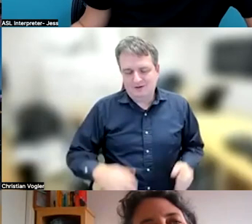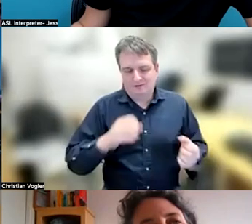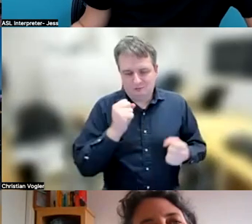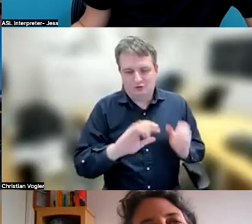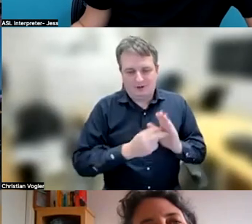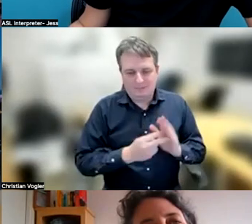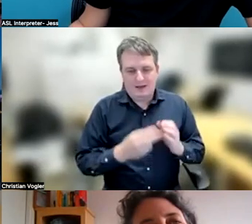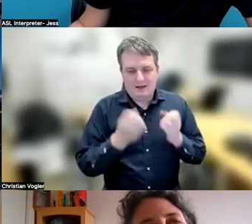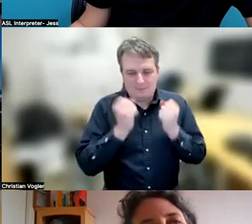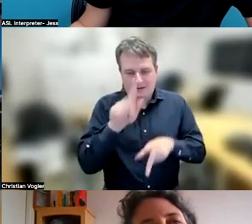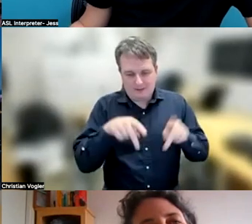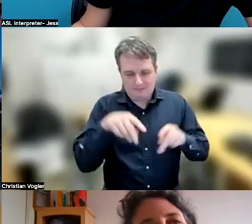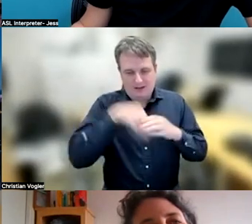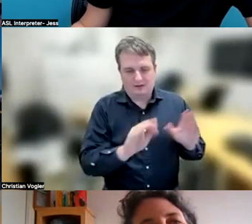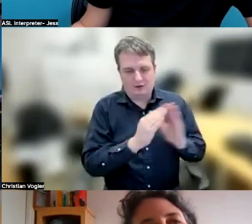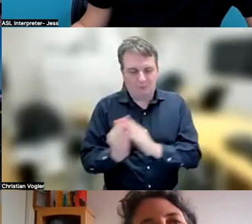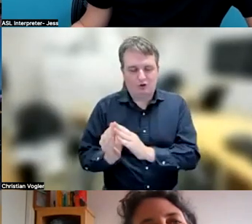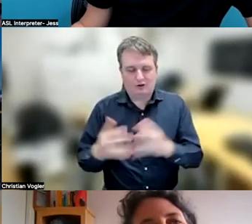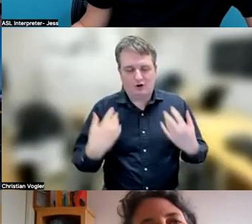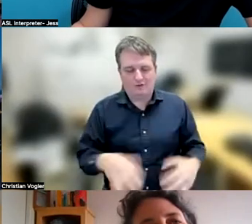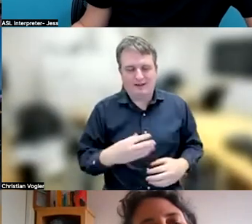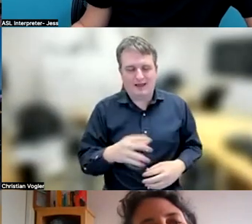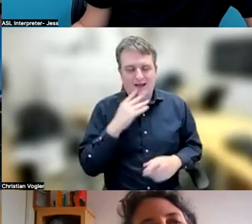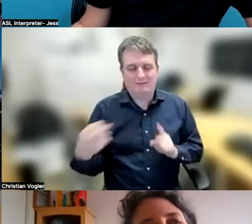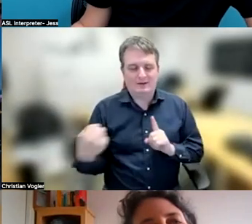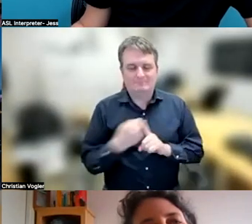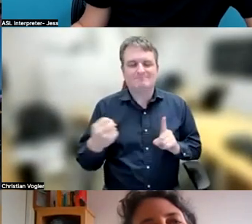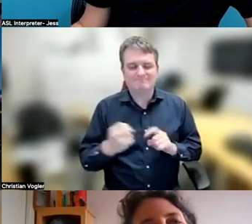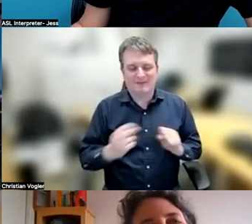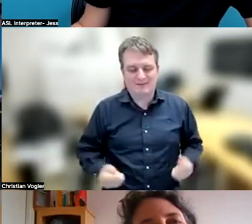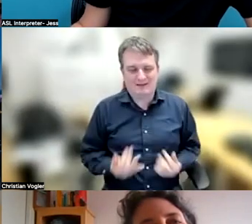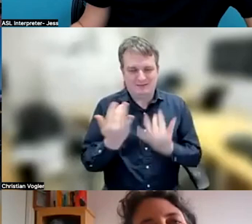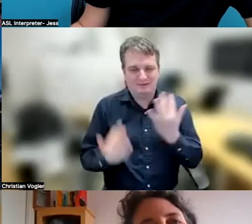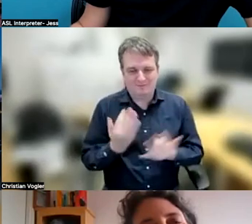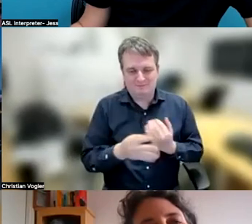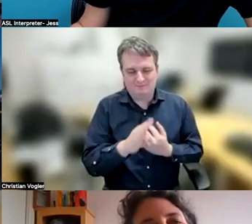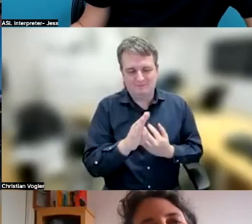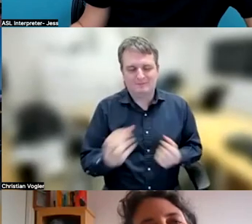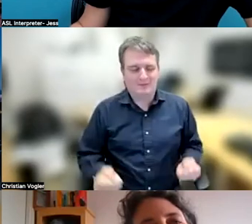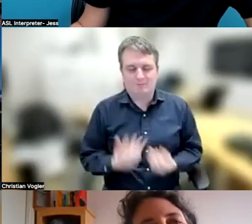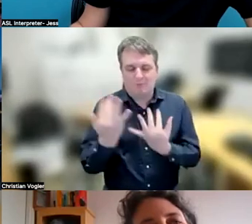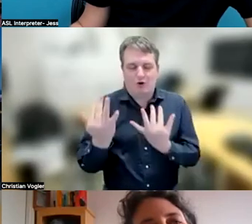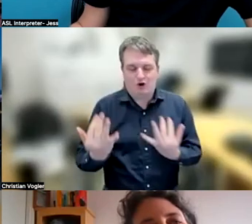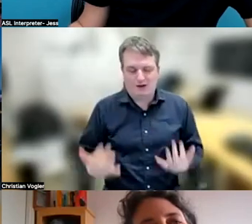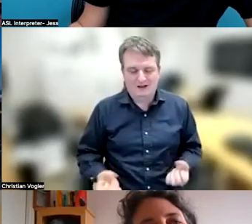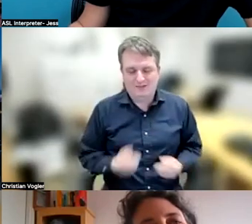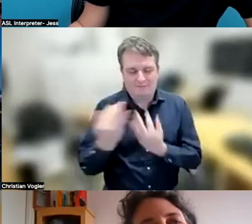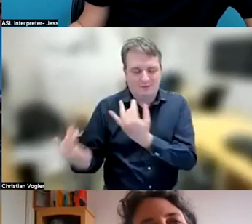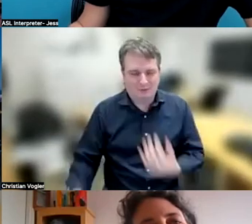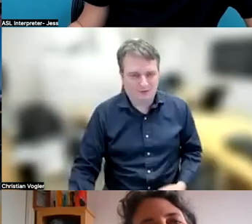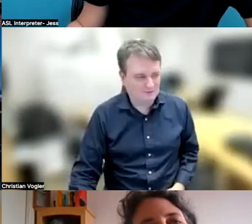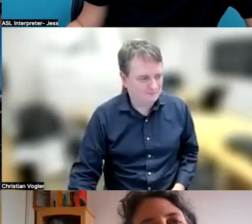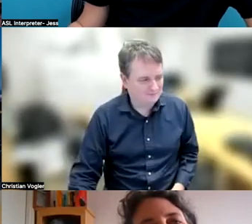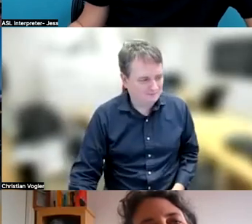effectively. So what I mean to say is that people in the community have been very impacted, and I would